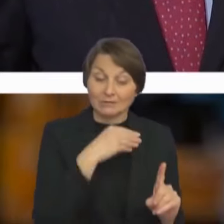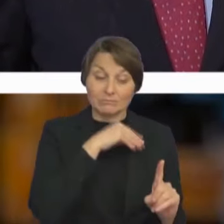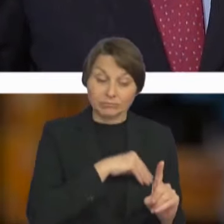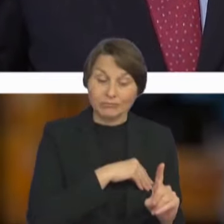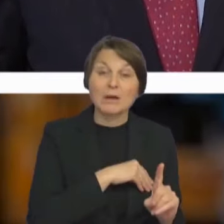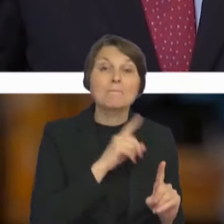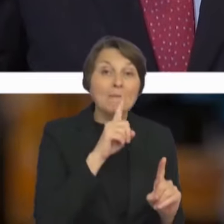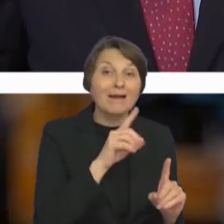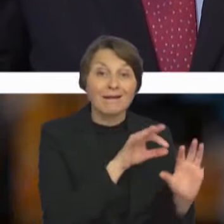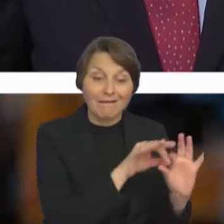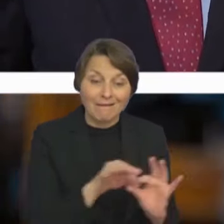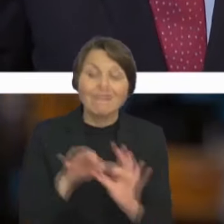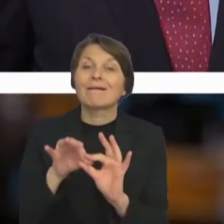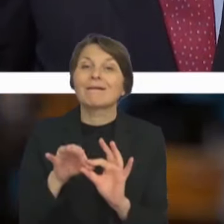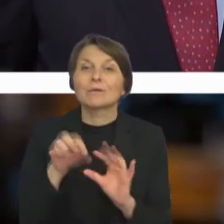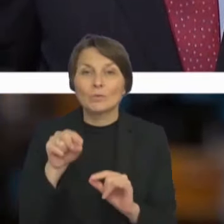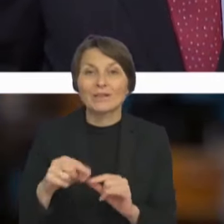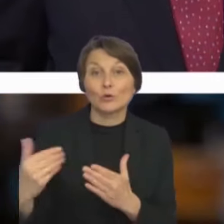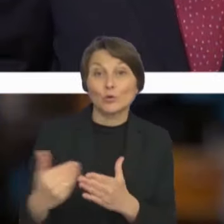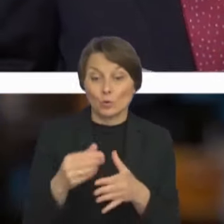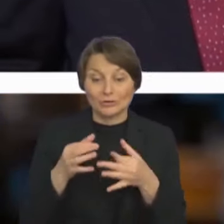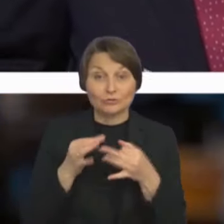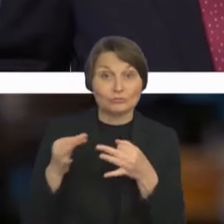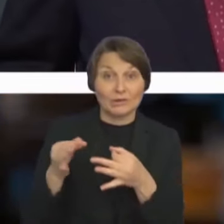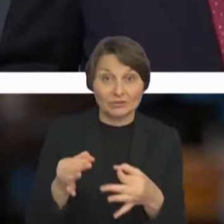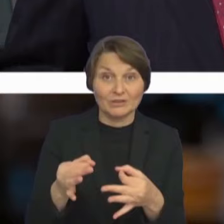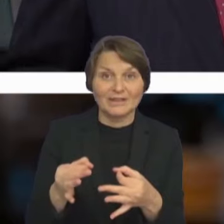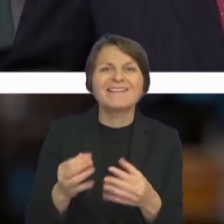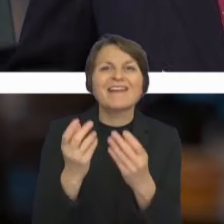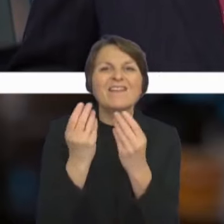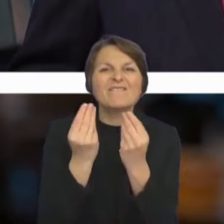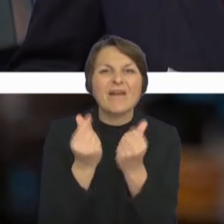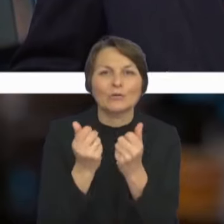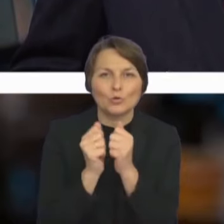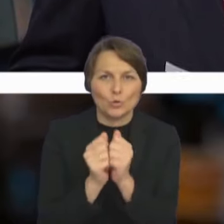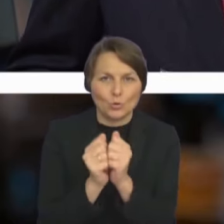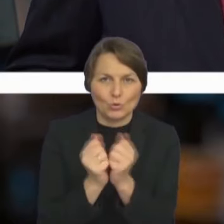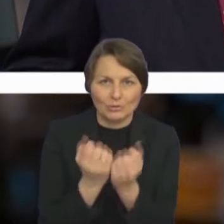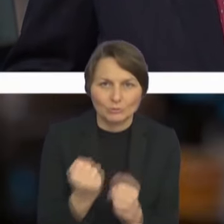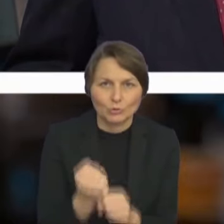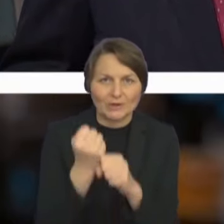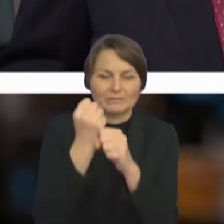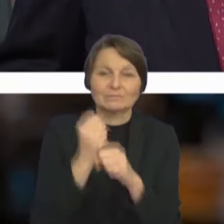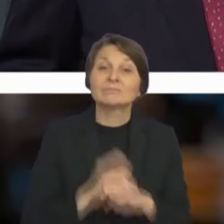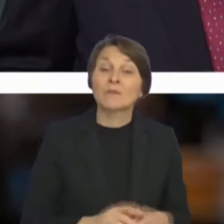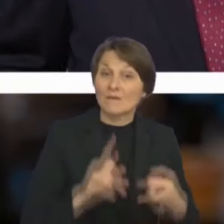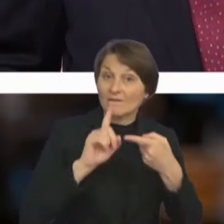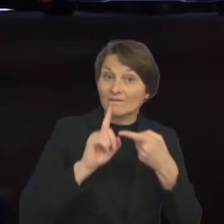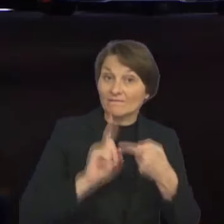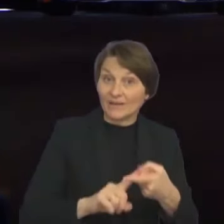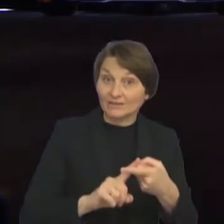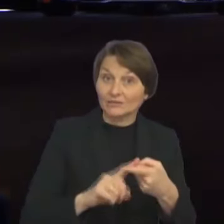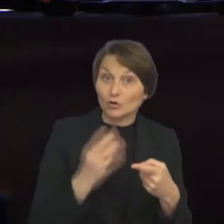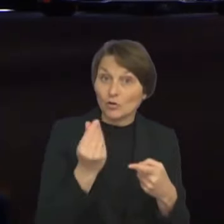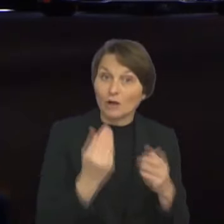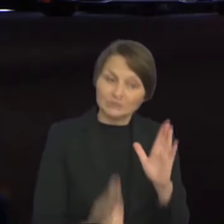line with the new strategy of value creation. And the criterion of fixed costs has also been added in,